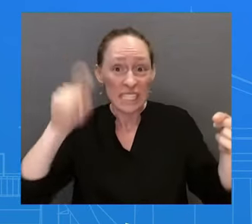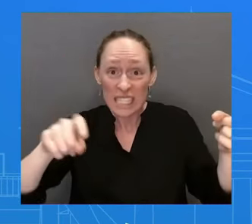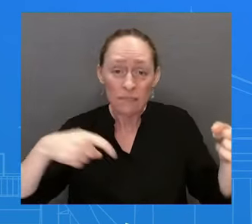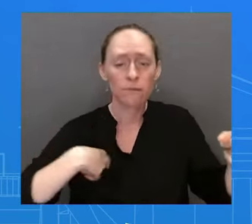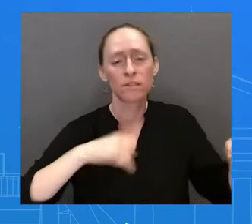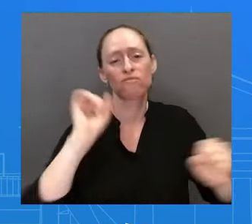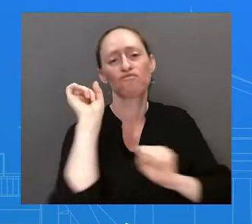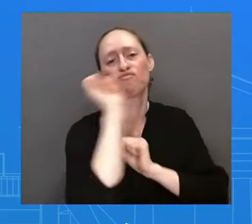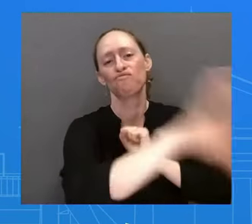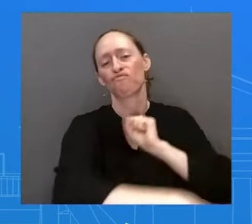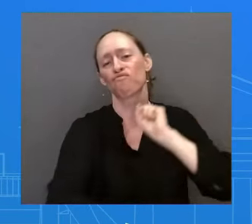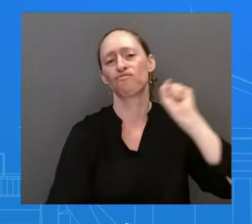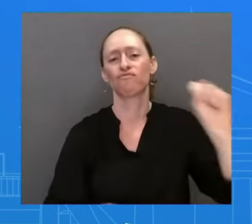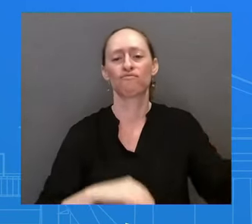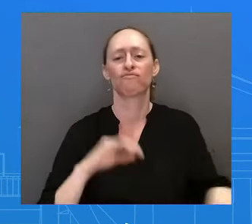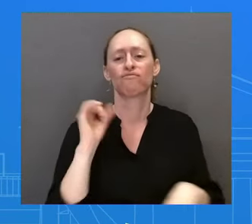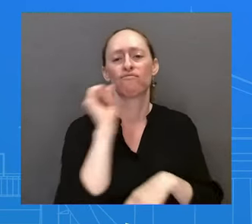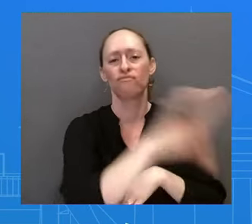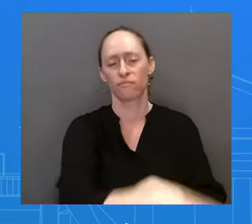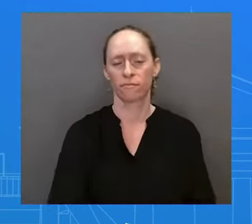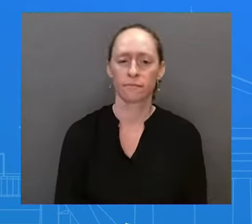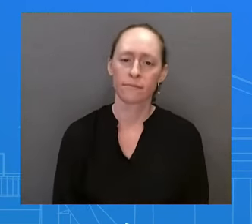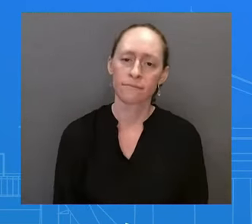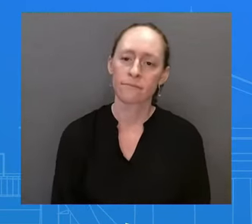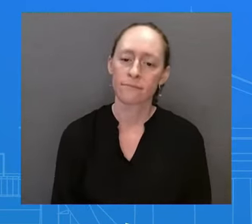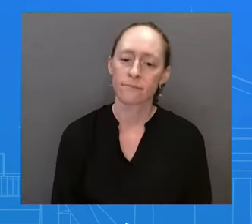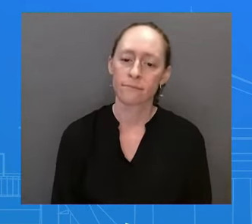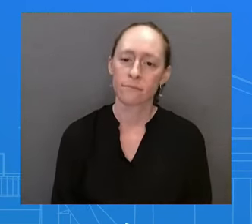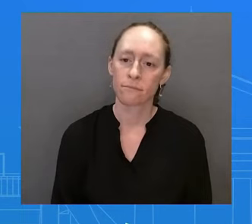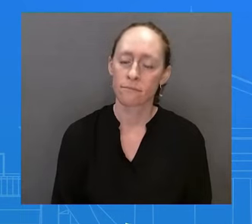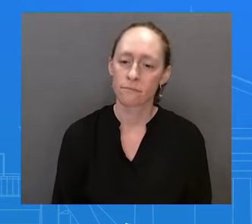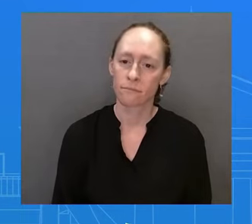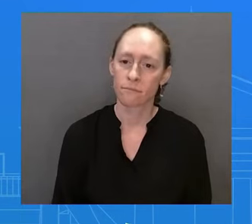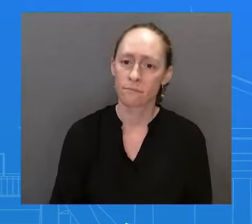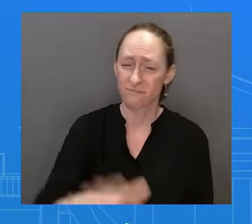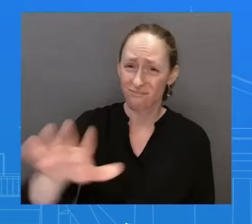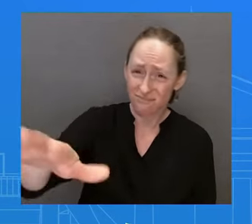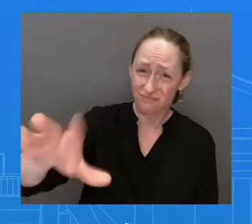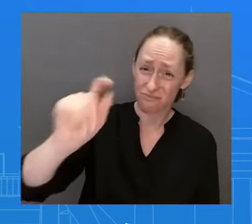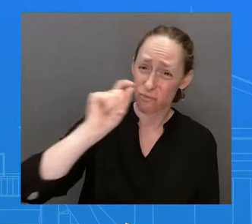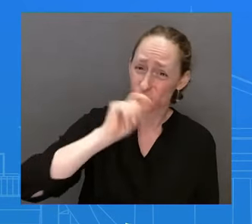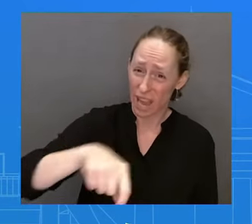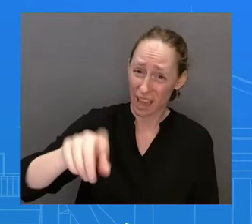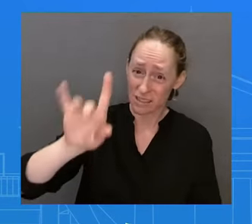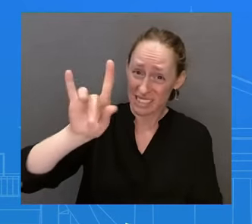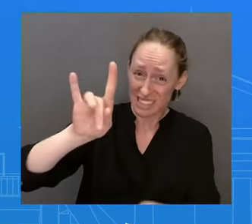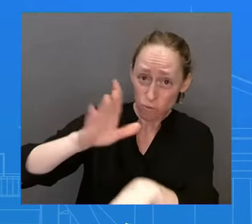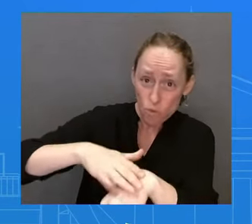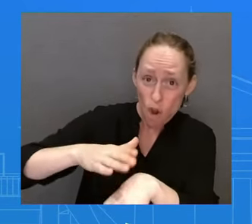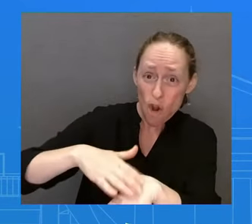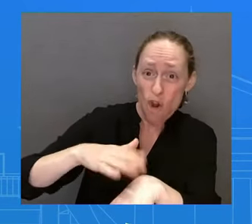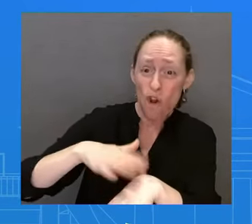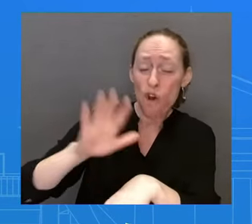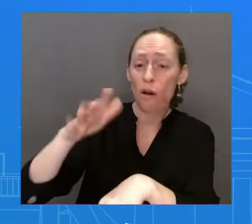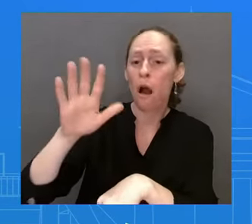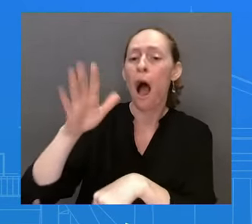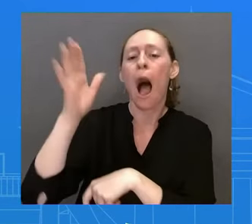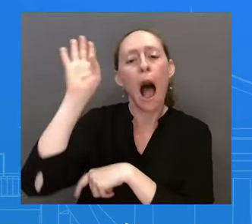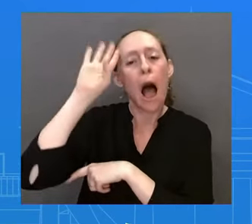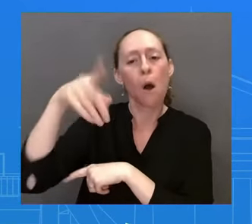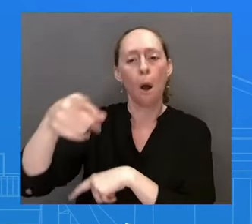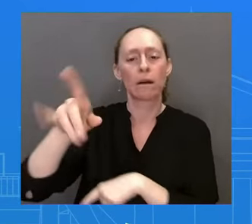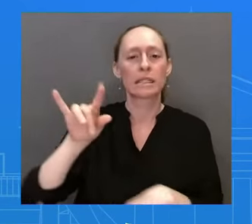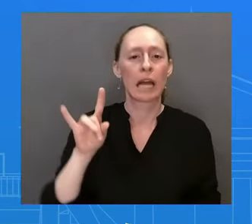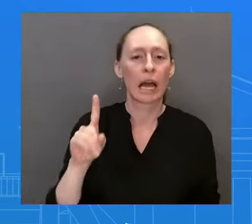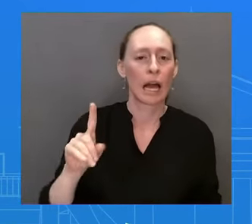the Ukrainians provided you any notice that these operations were underway? Now that they've confirmed, I know you've been cagey about saying whether or not this I'm is not cagey, I'm careful. That's